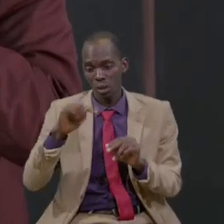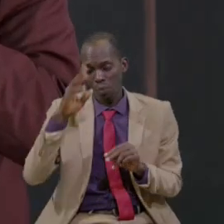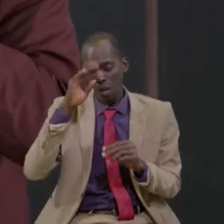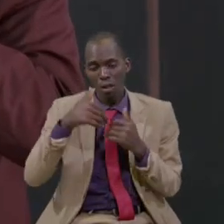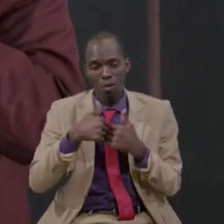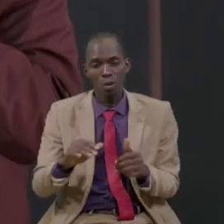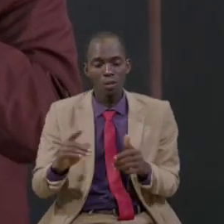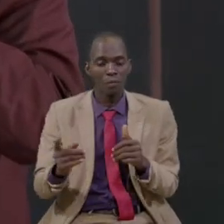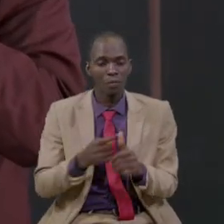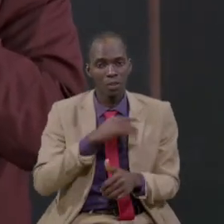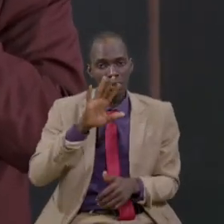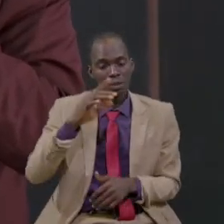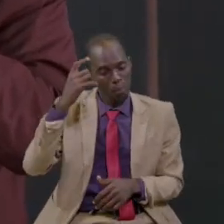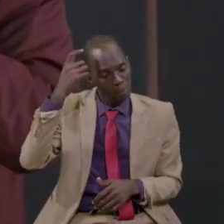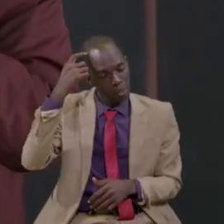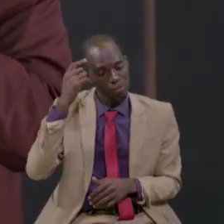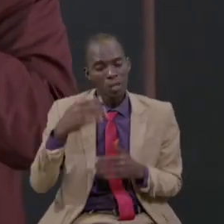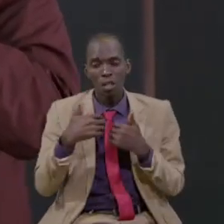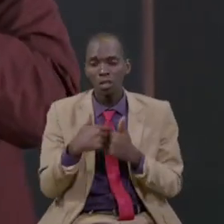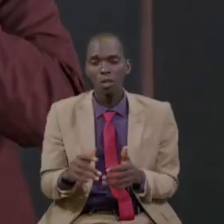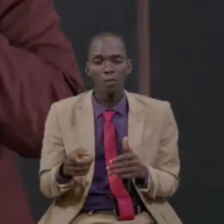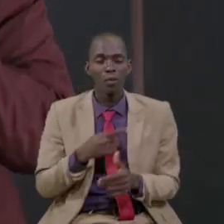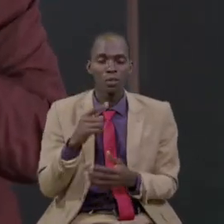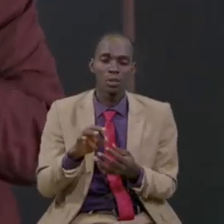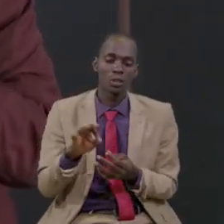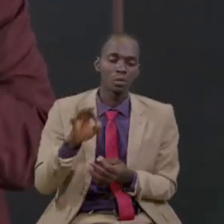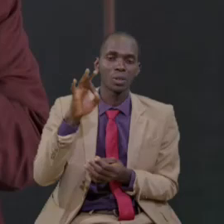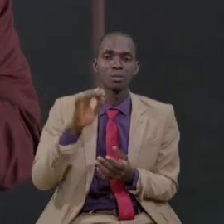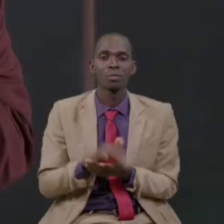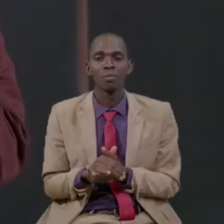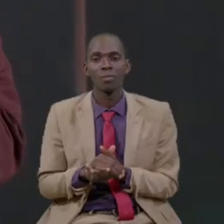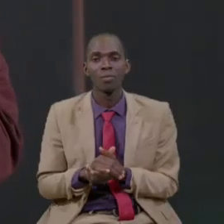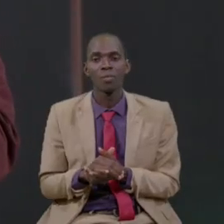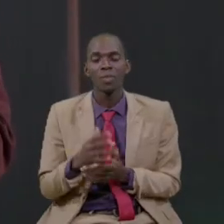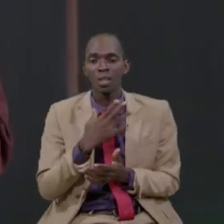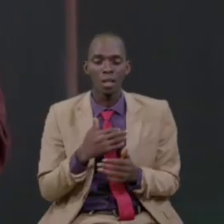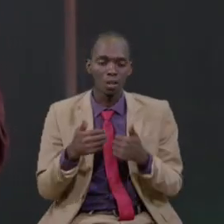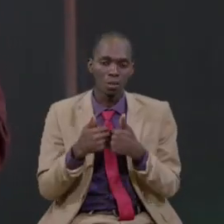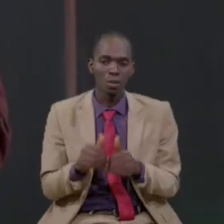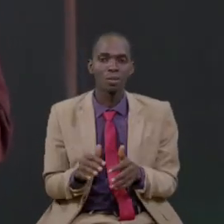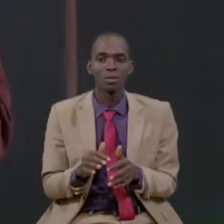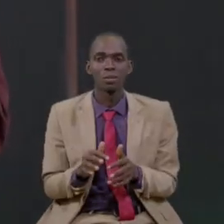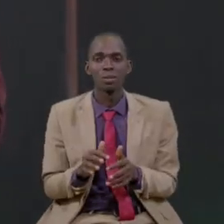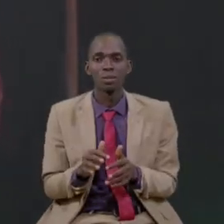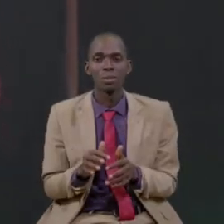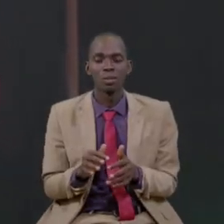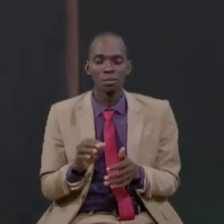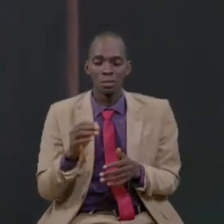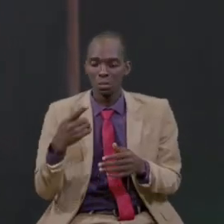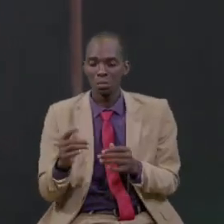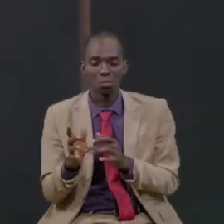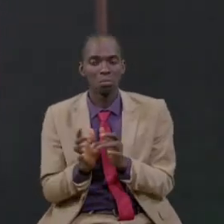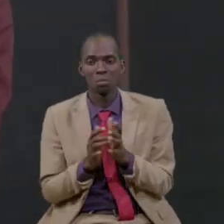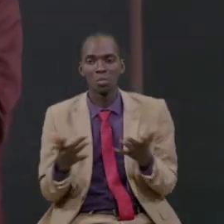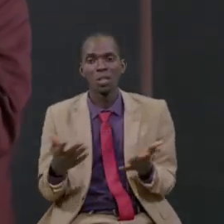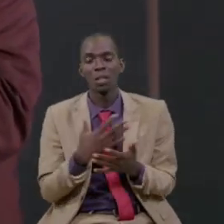lost the spirit. He lost even the scriptures. Now he lost